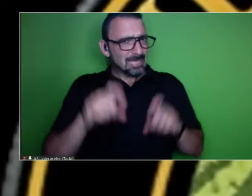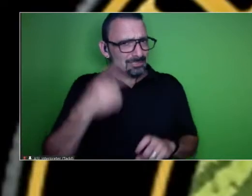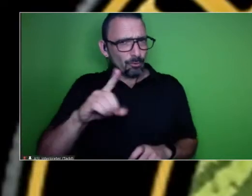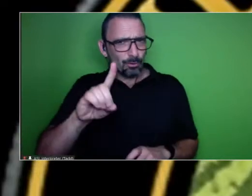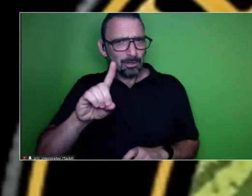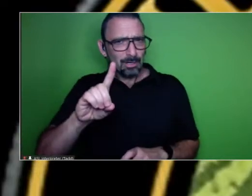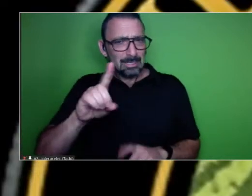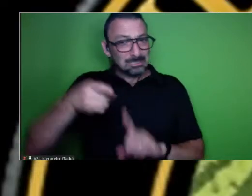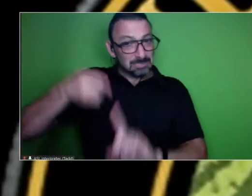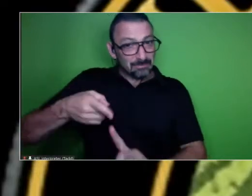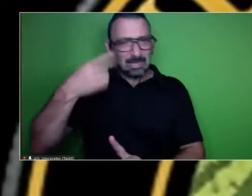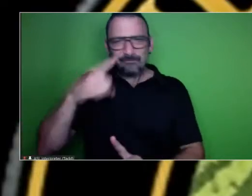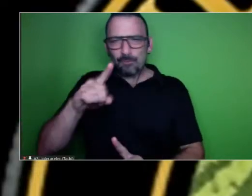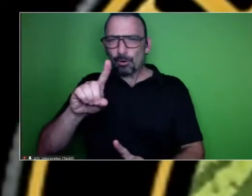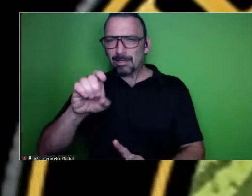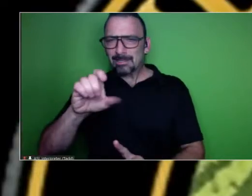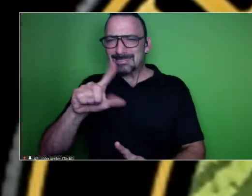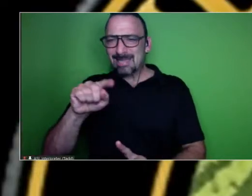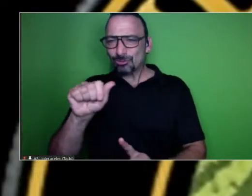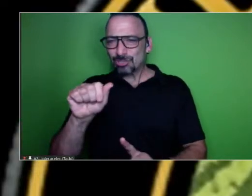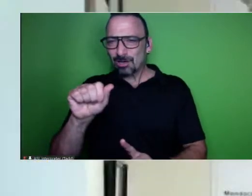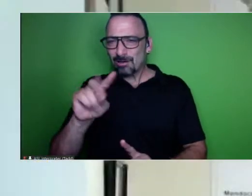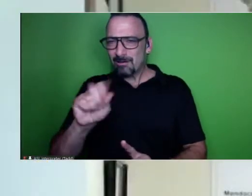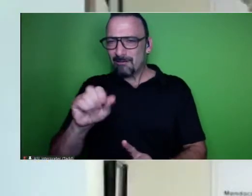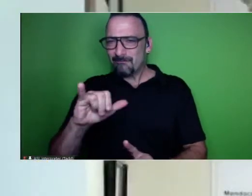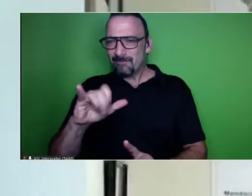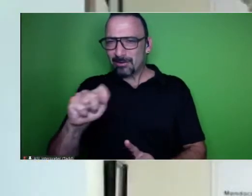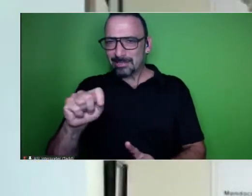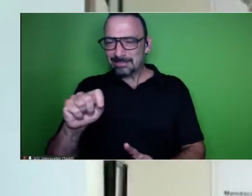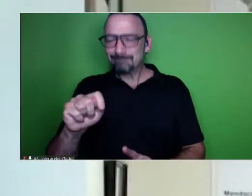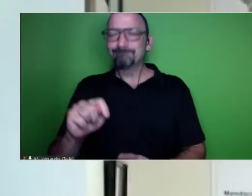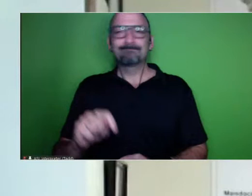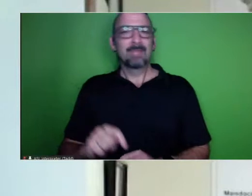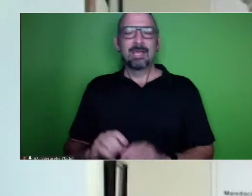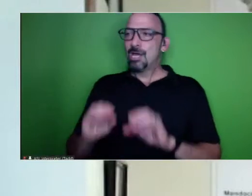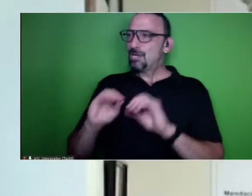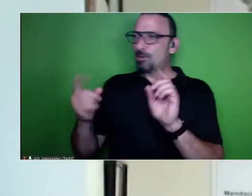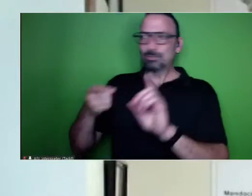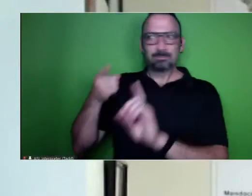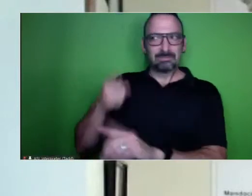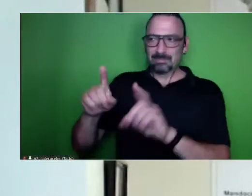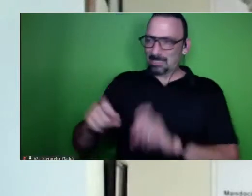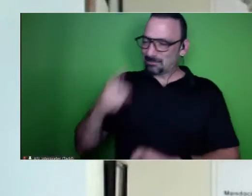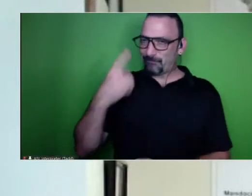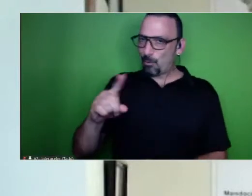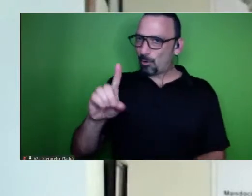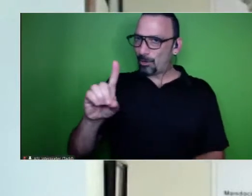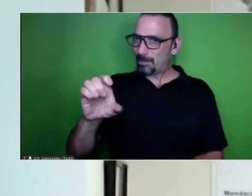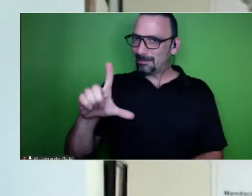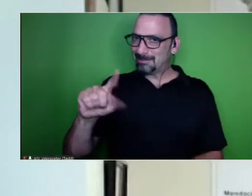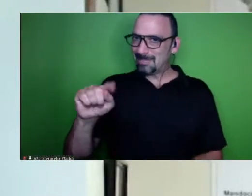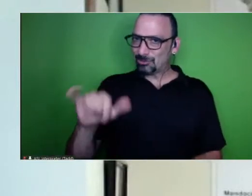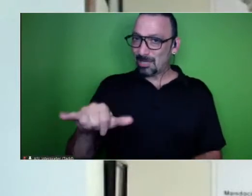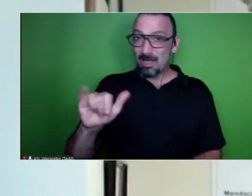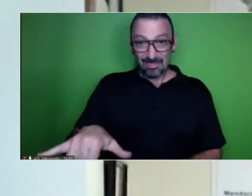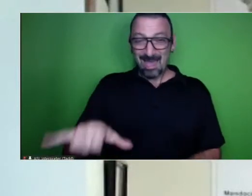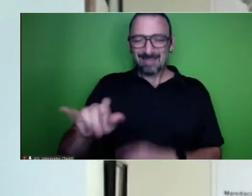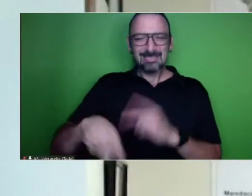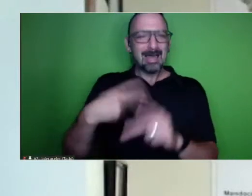and specifically for the Delta variant? Okay. No, there's no test for the Delta variant. So the Delta variant is a COVID